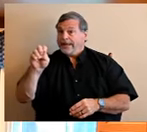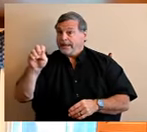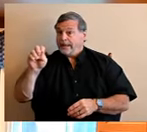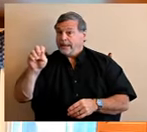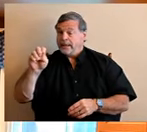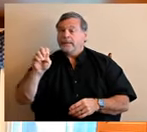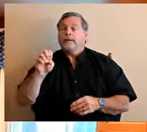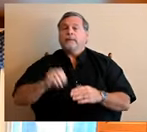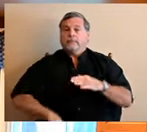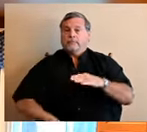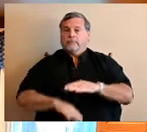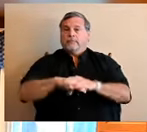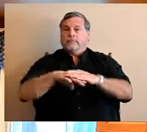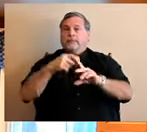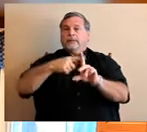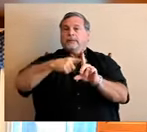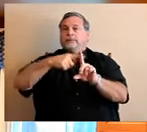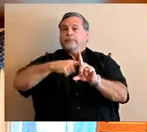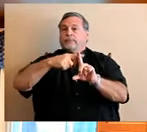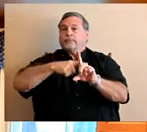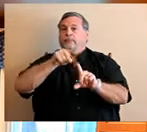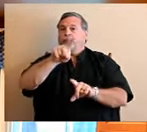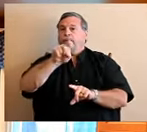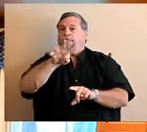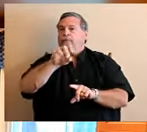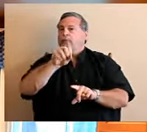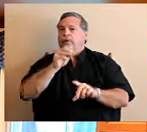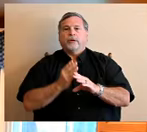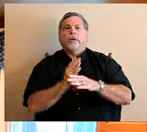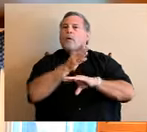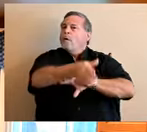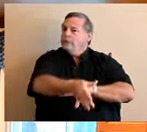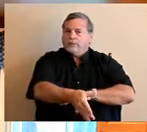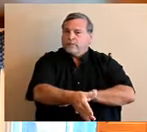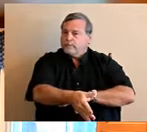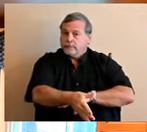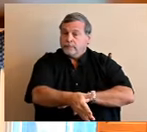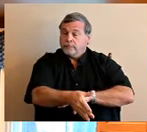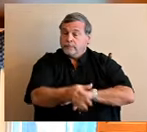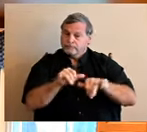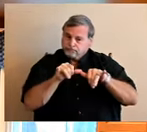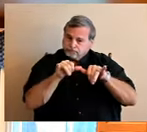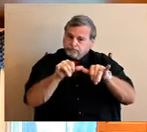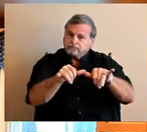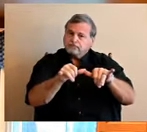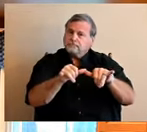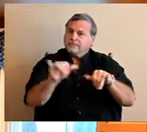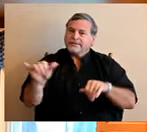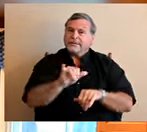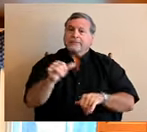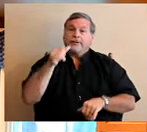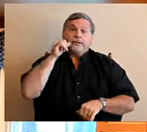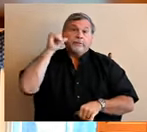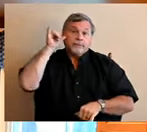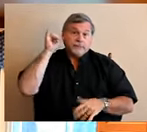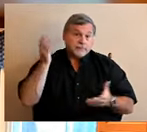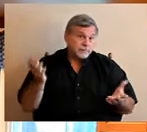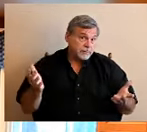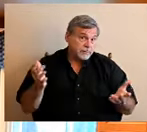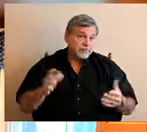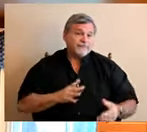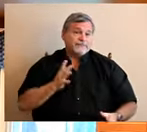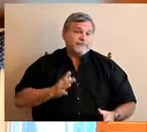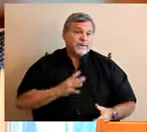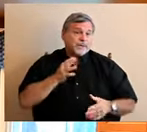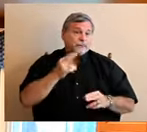vide, and it'll bring the temperature back up to 140 degrees, doesn't overcook it, and you're right back to where you were the other day. Now,